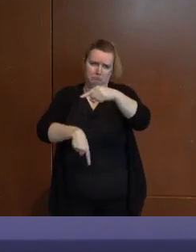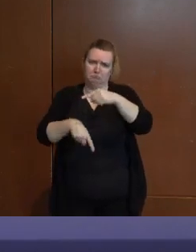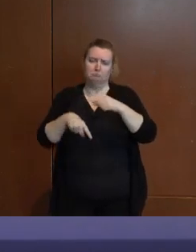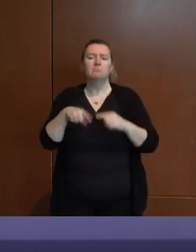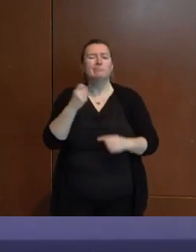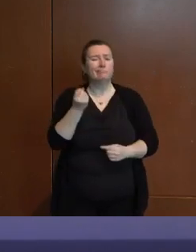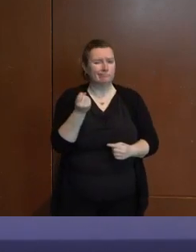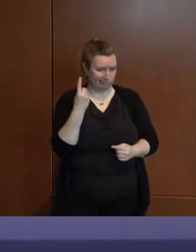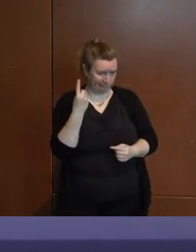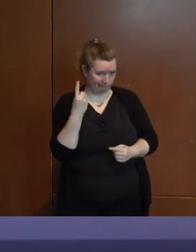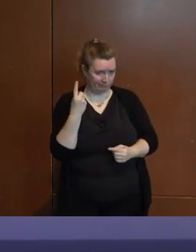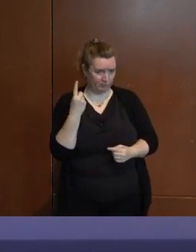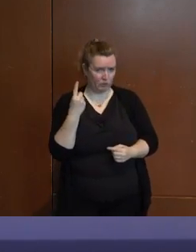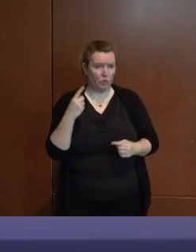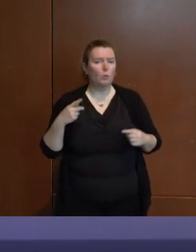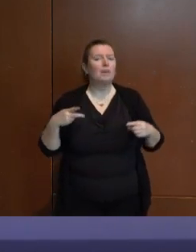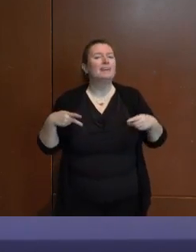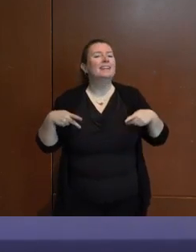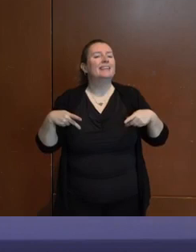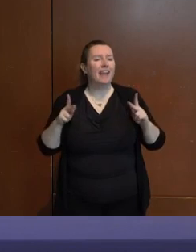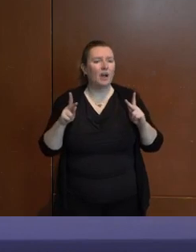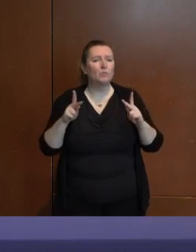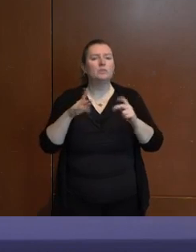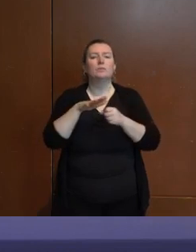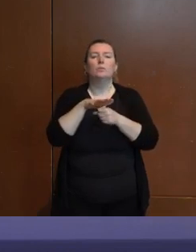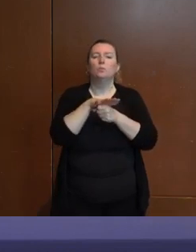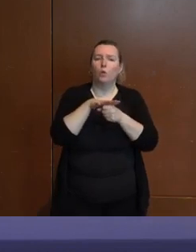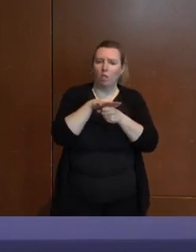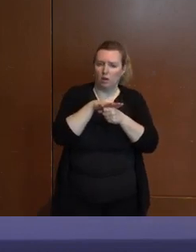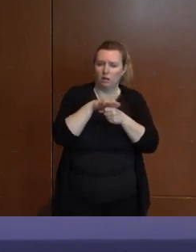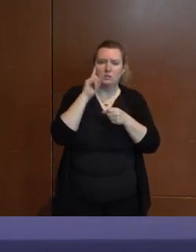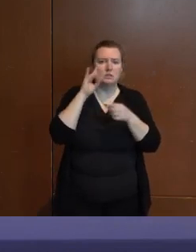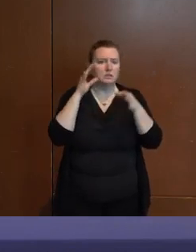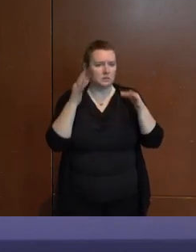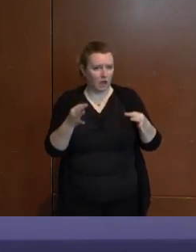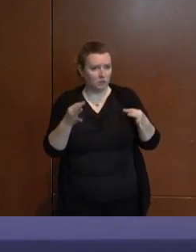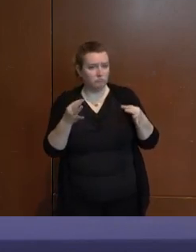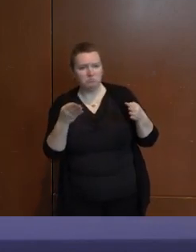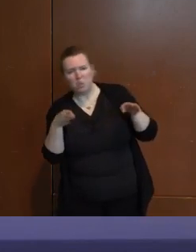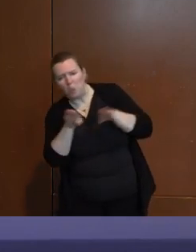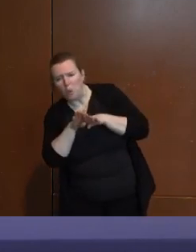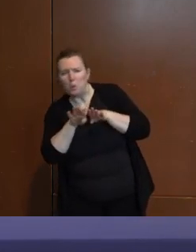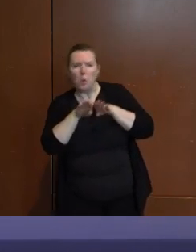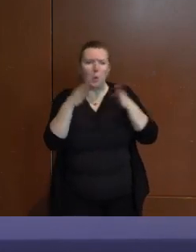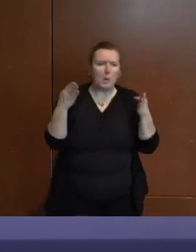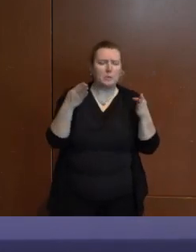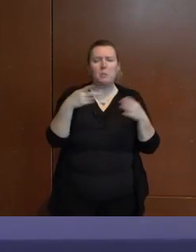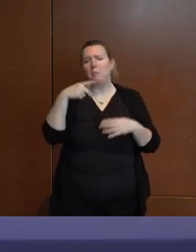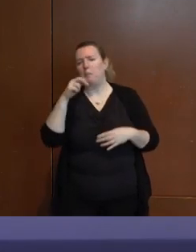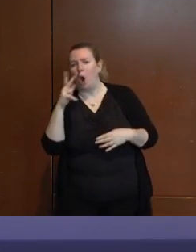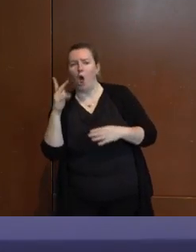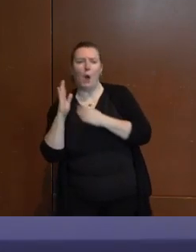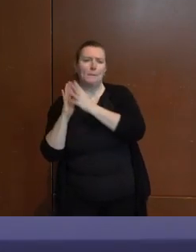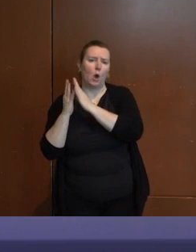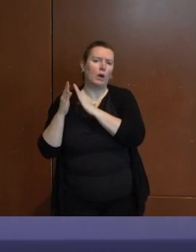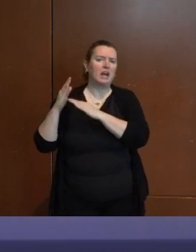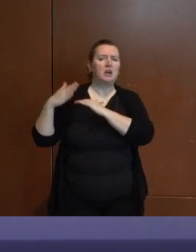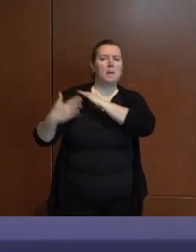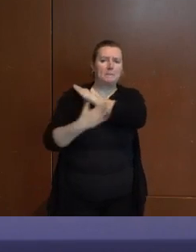us to close parks, boardwalks, beaches, and that's in part because some towns are very dense and there's